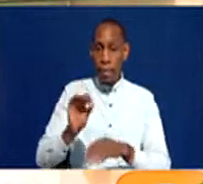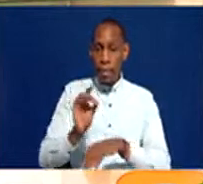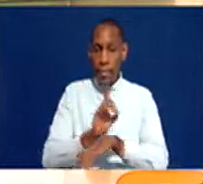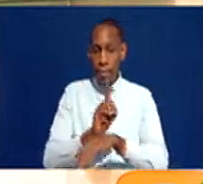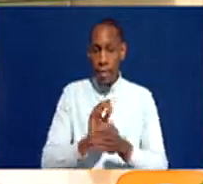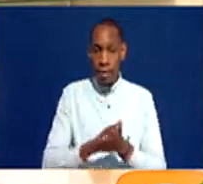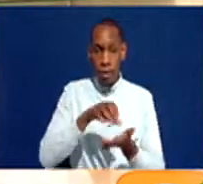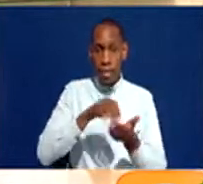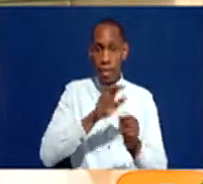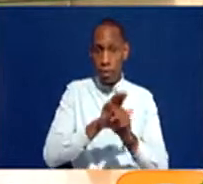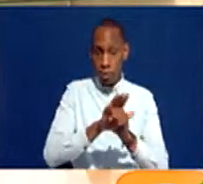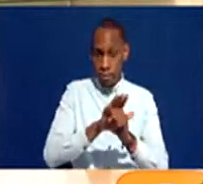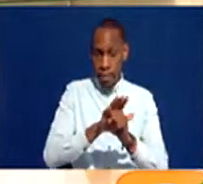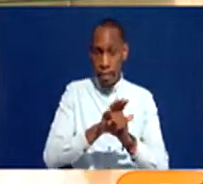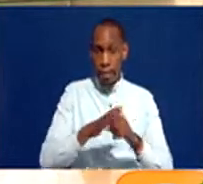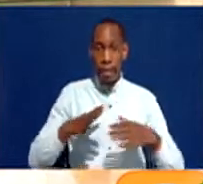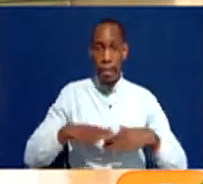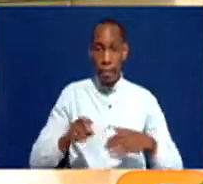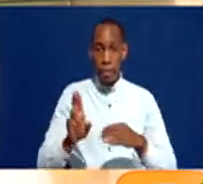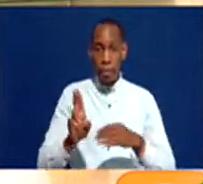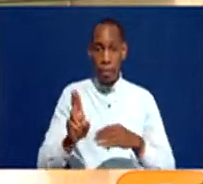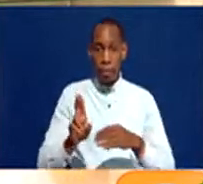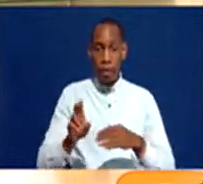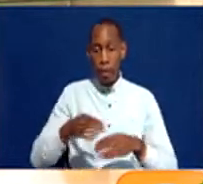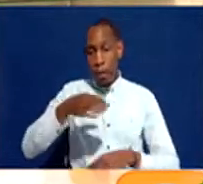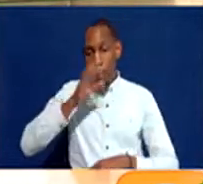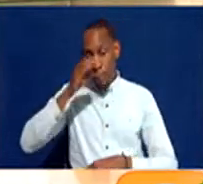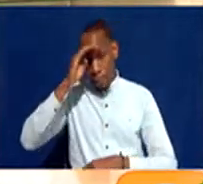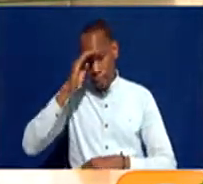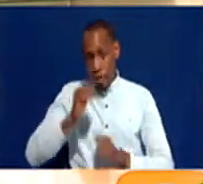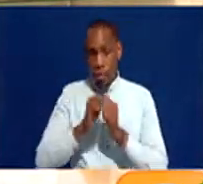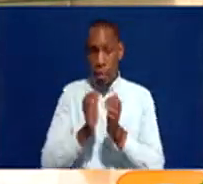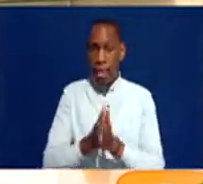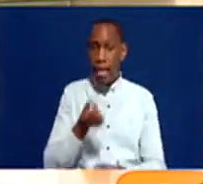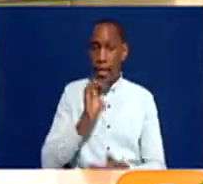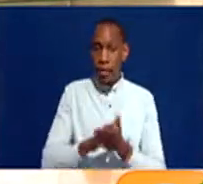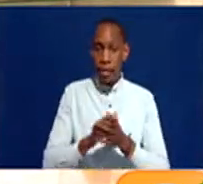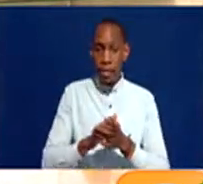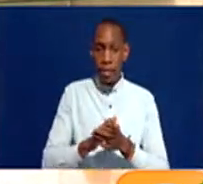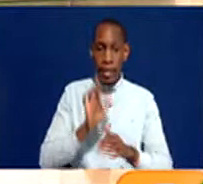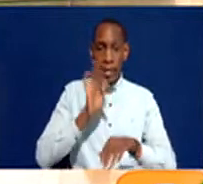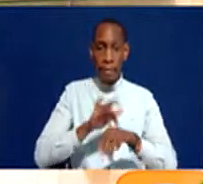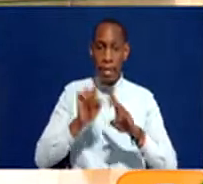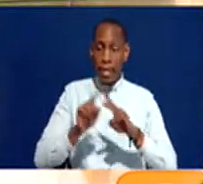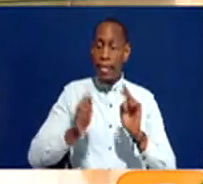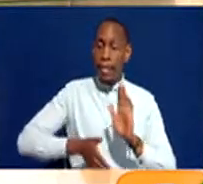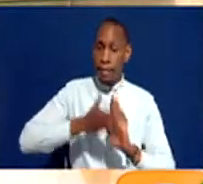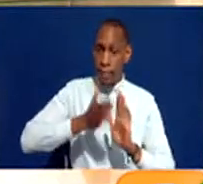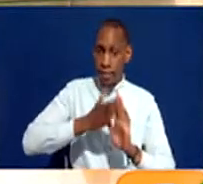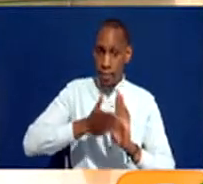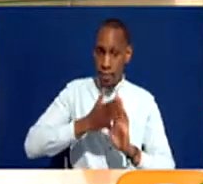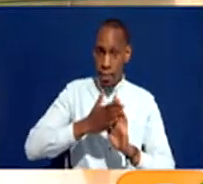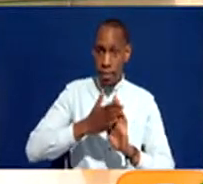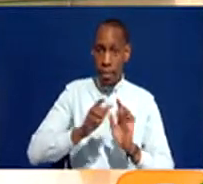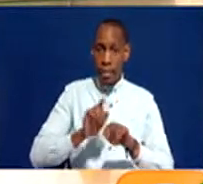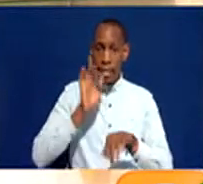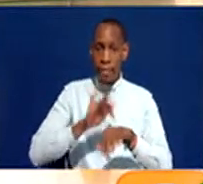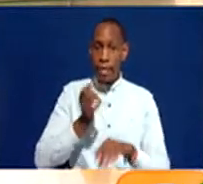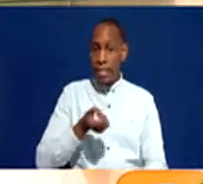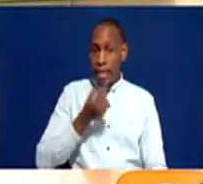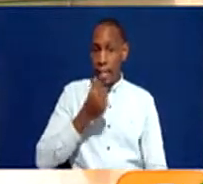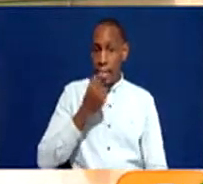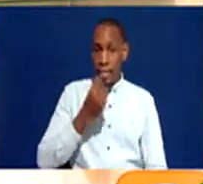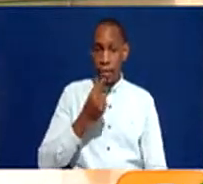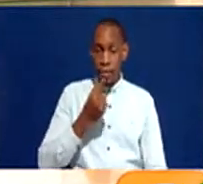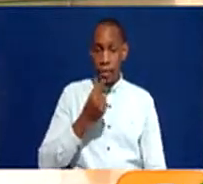instances, the people who are already using alcohol together with the drug, the effect kicks in a little bit faster and the effects of the drug are